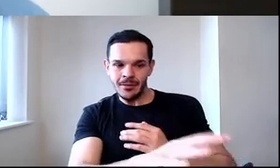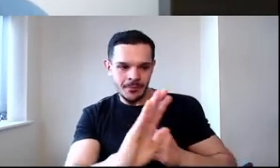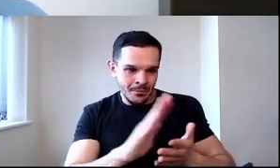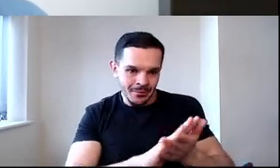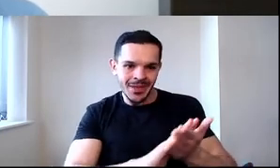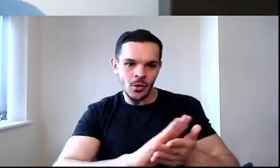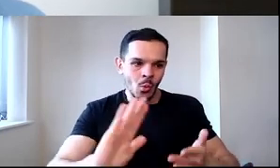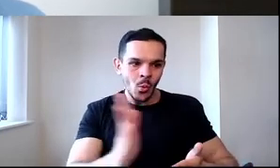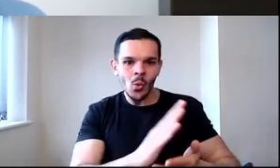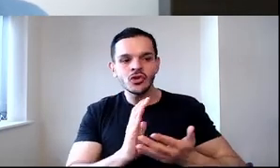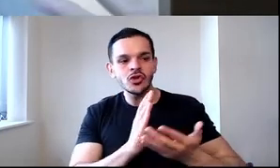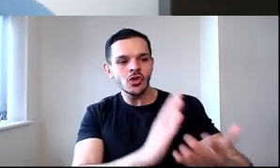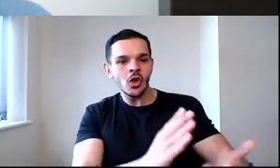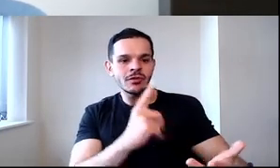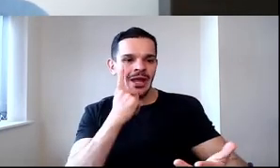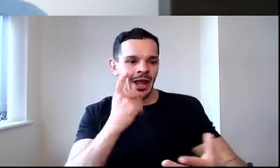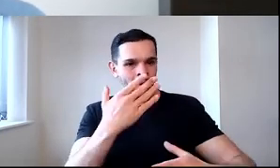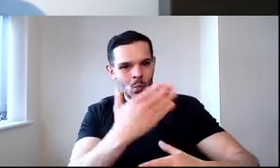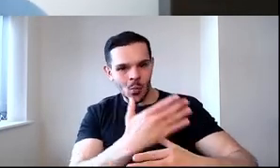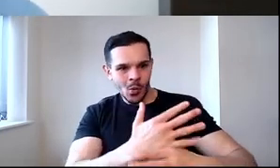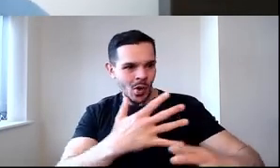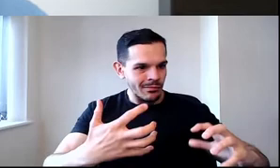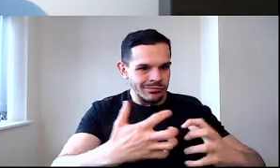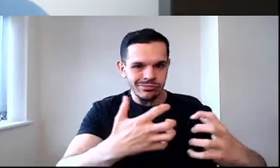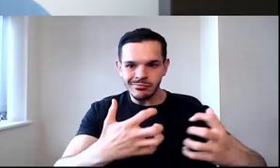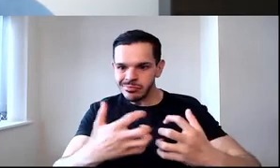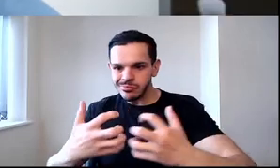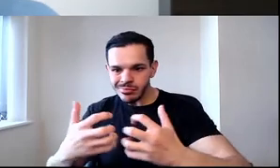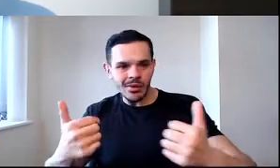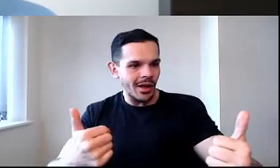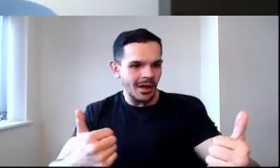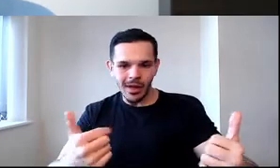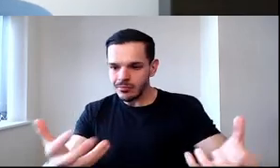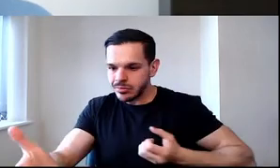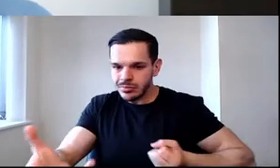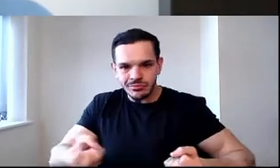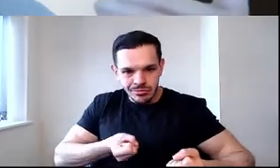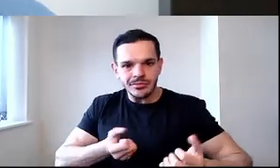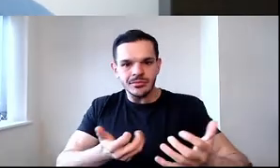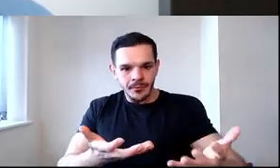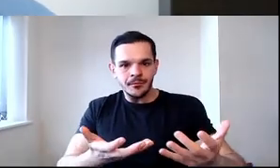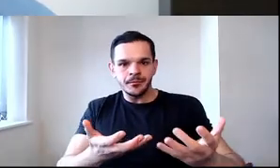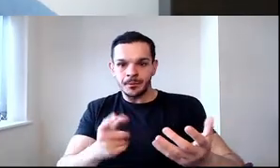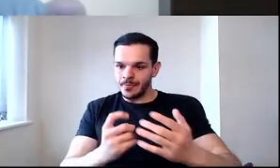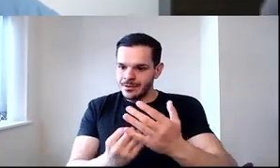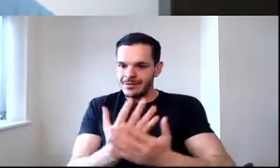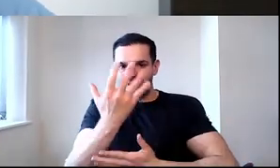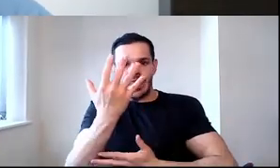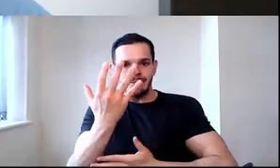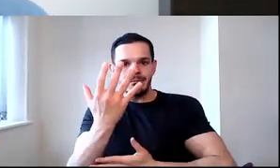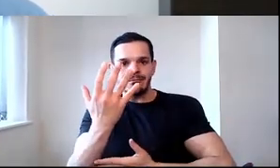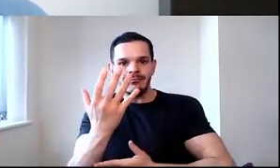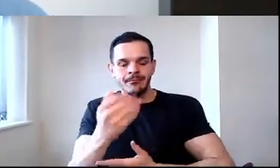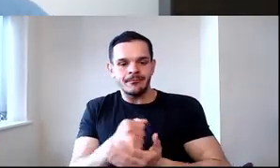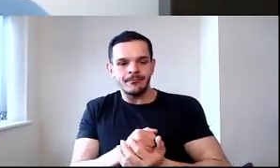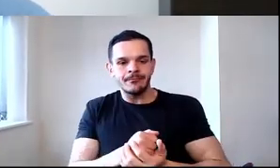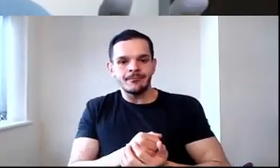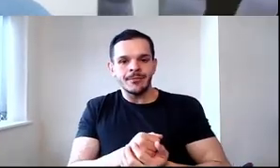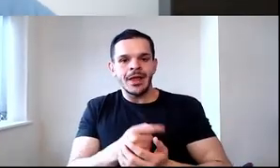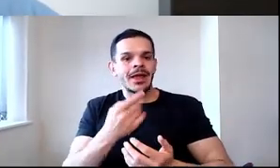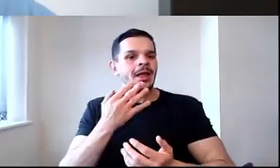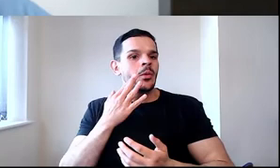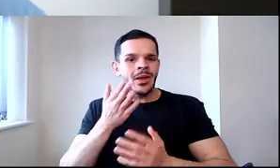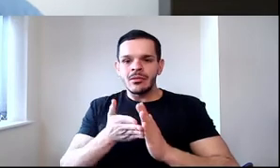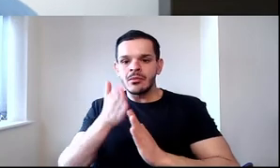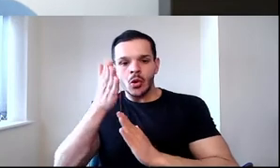are able to work, because that's how it's been developed. And all the platform itself, you know, if you go to one